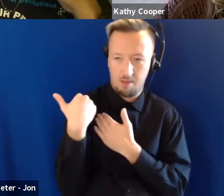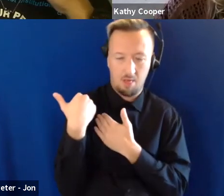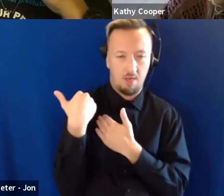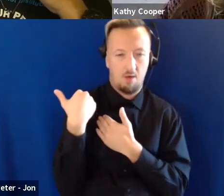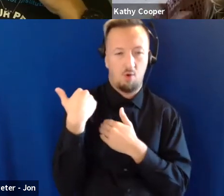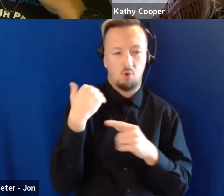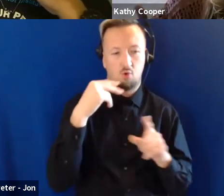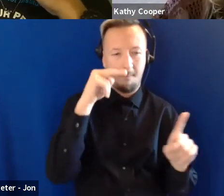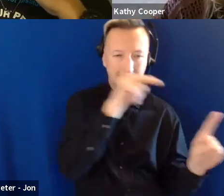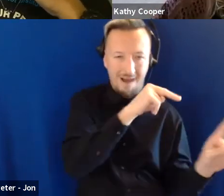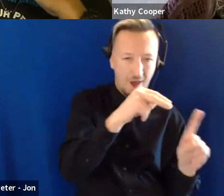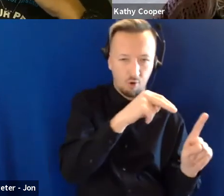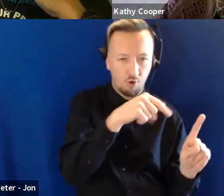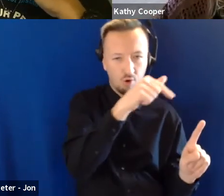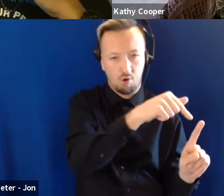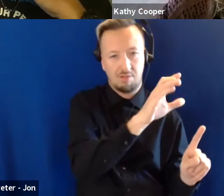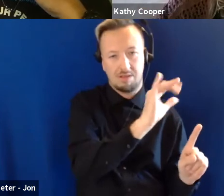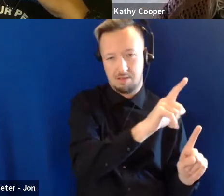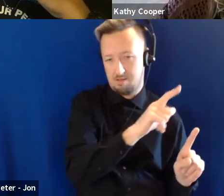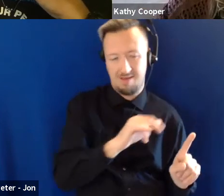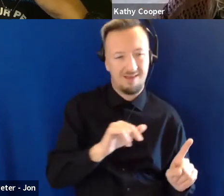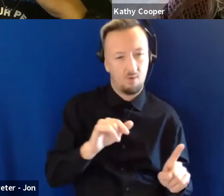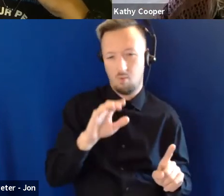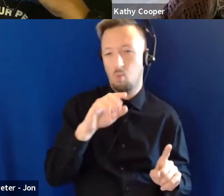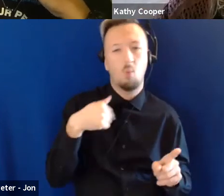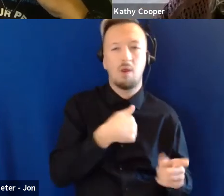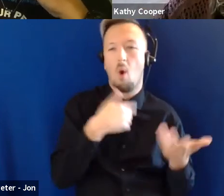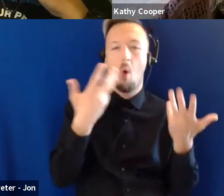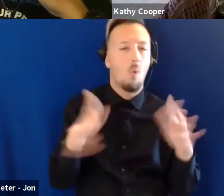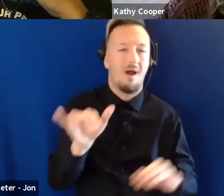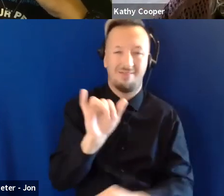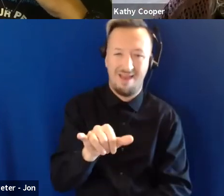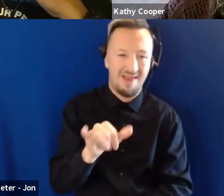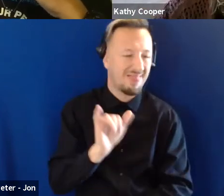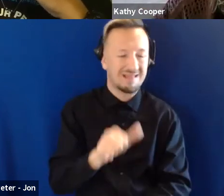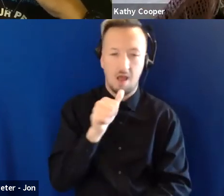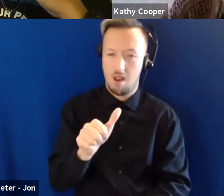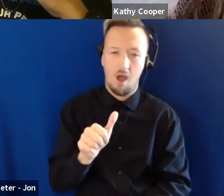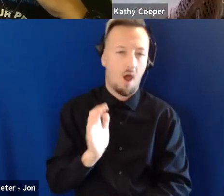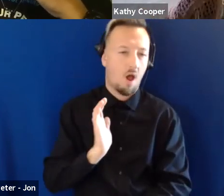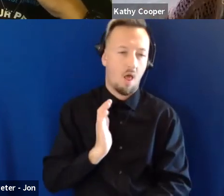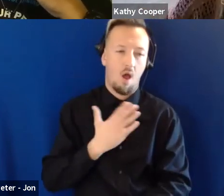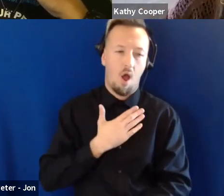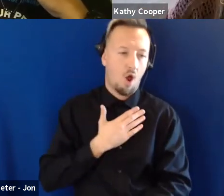ever want them to monitor the CILs, because that's just not our responsibility.